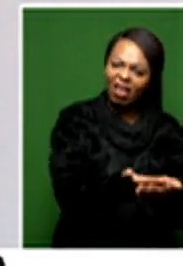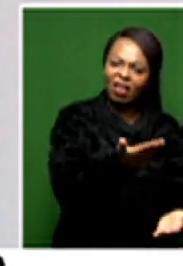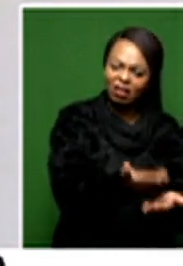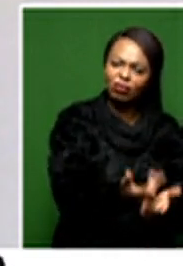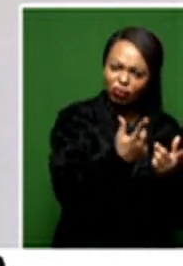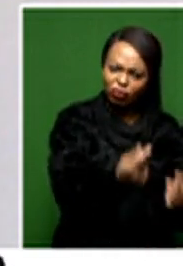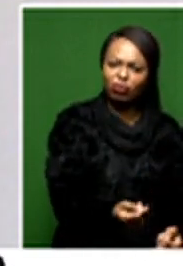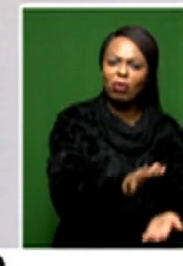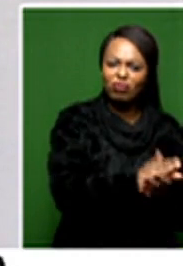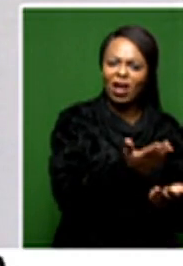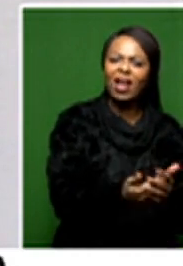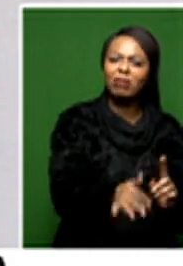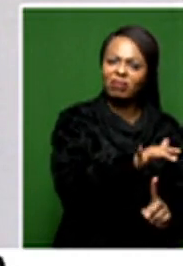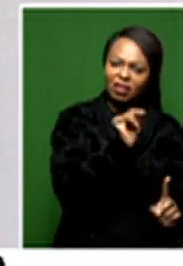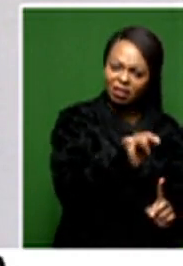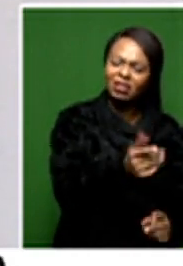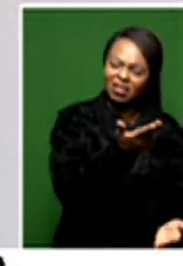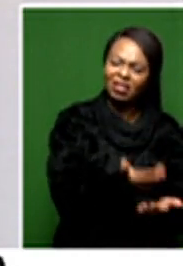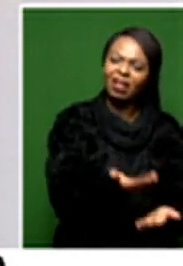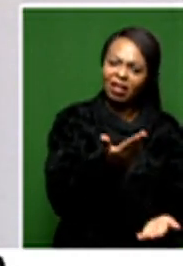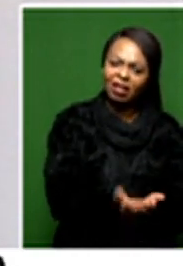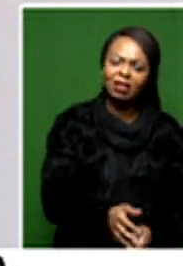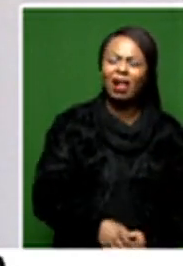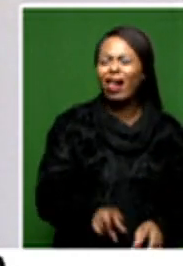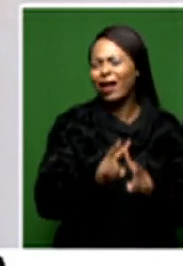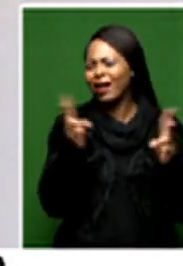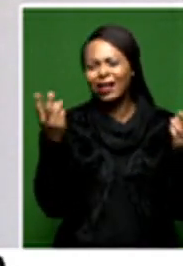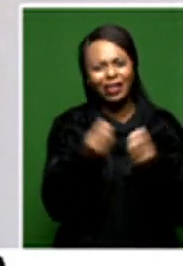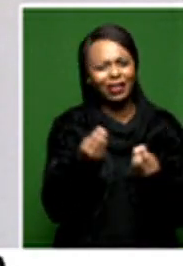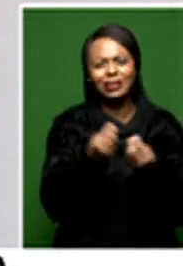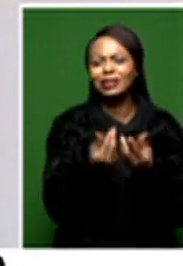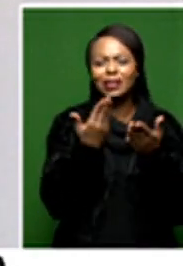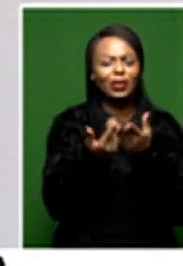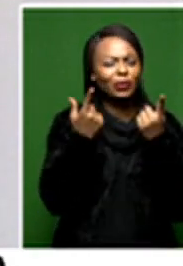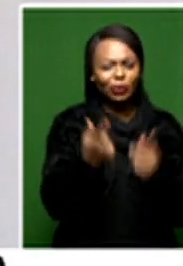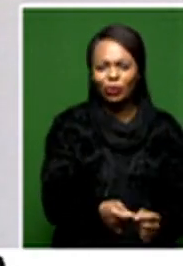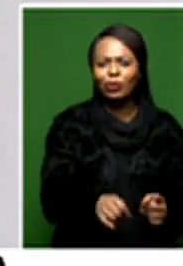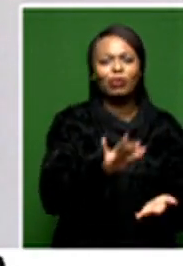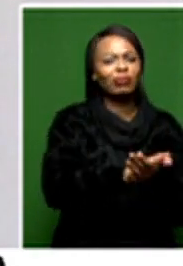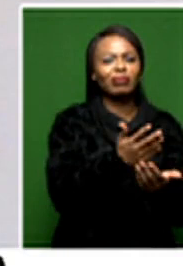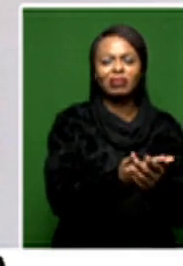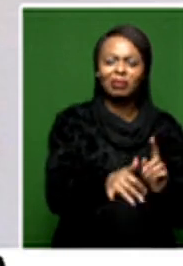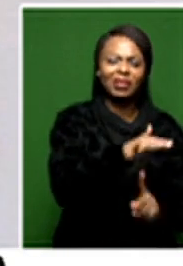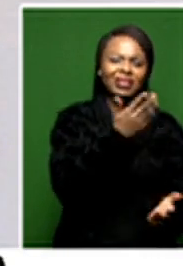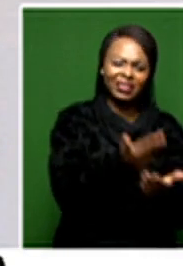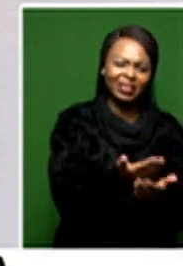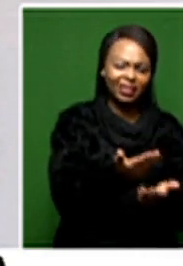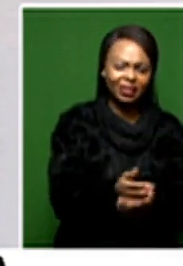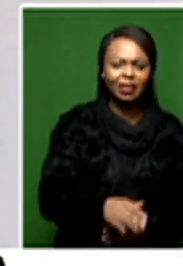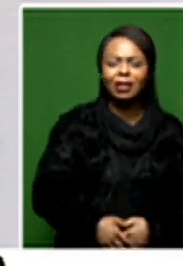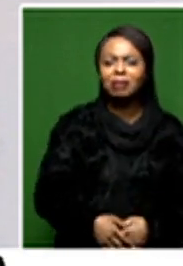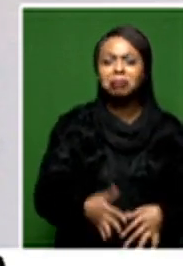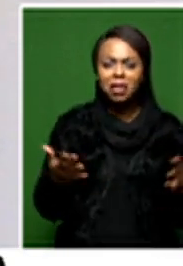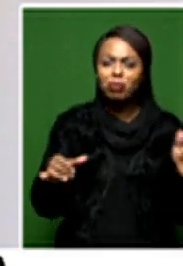There's an apple tart in a potjie. So I think the bottom line is you can